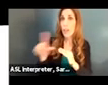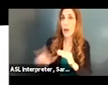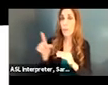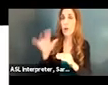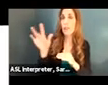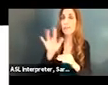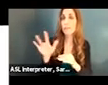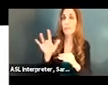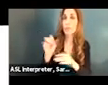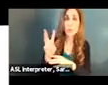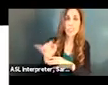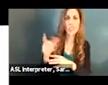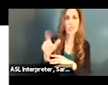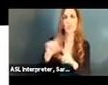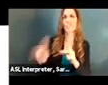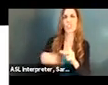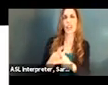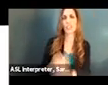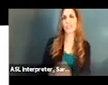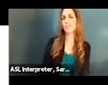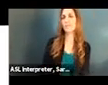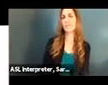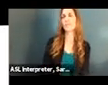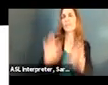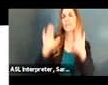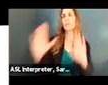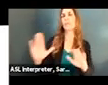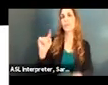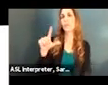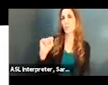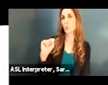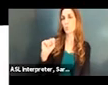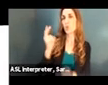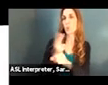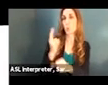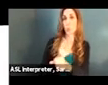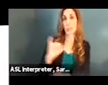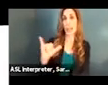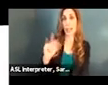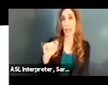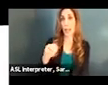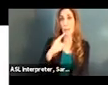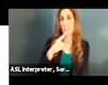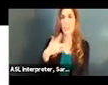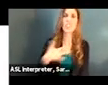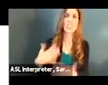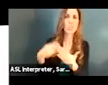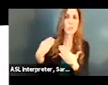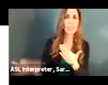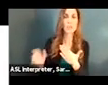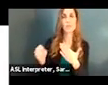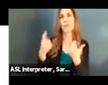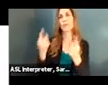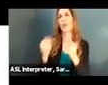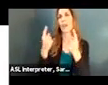20 different kinds in there. And that's an amazing tool that you can use. And they are, like Kim said, they tend to be expensive. And so you do want to try them